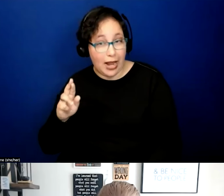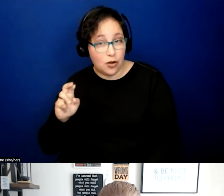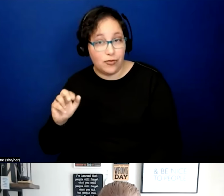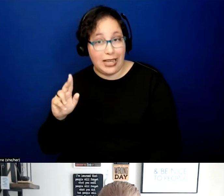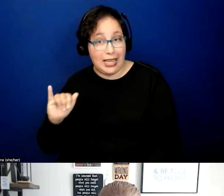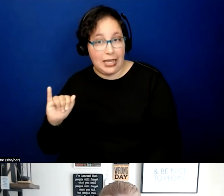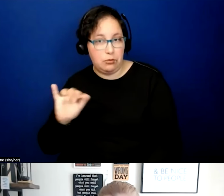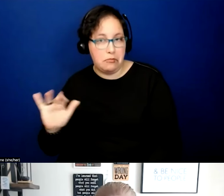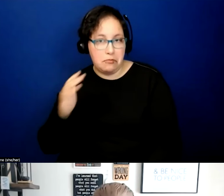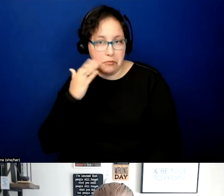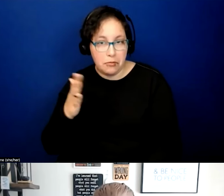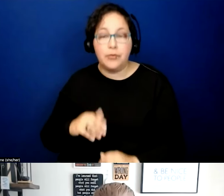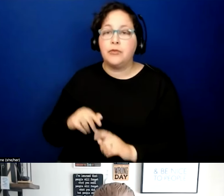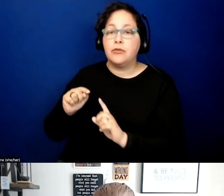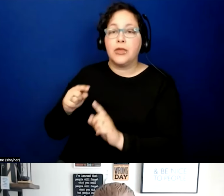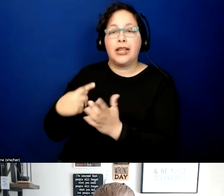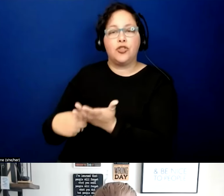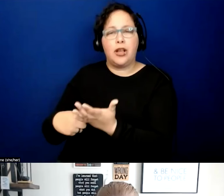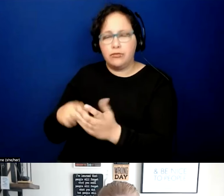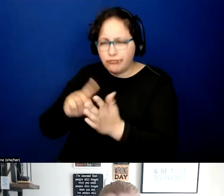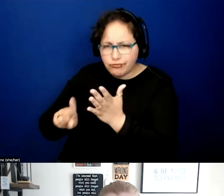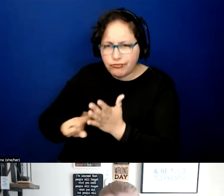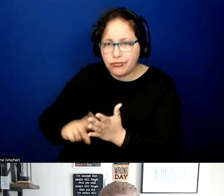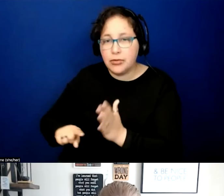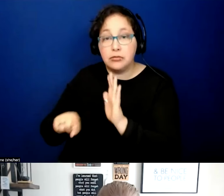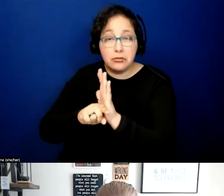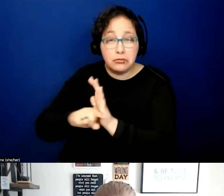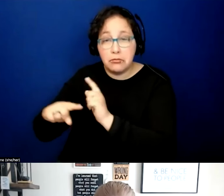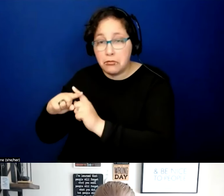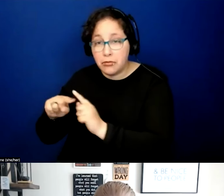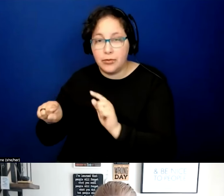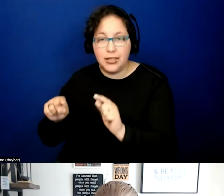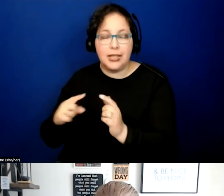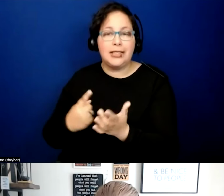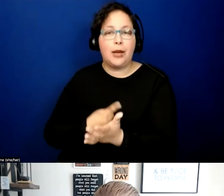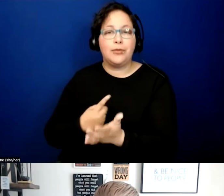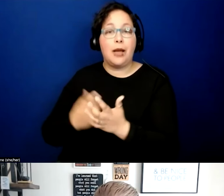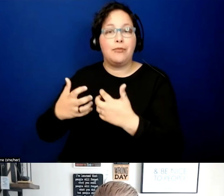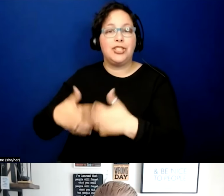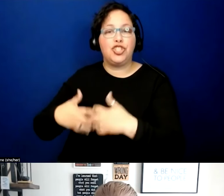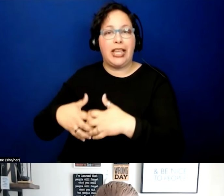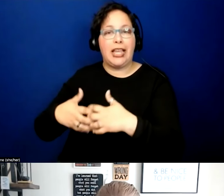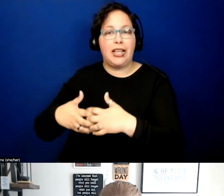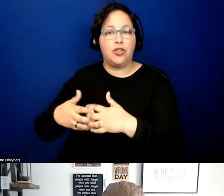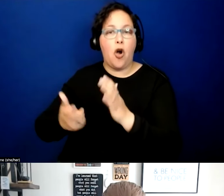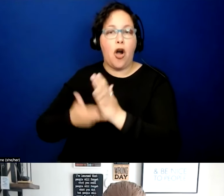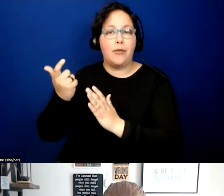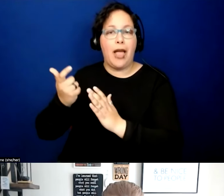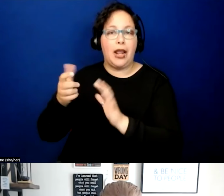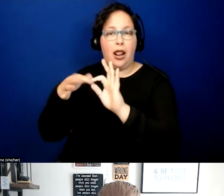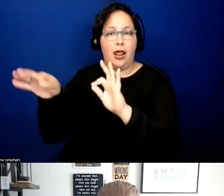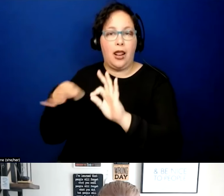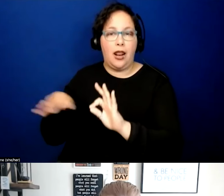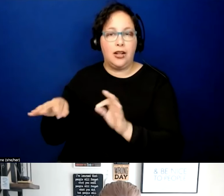the advantages and disadvantages and like how sometimes machine generated descriptions work and a lot of times they